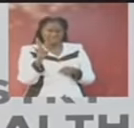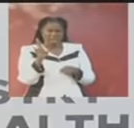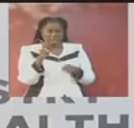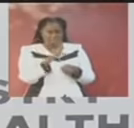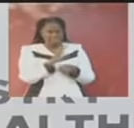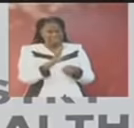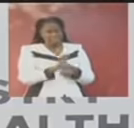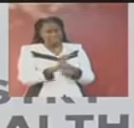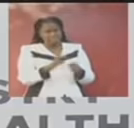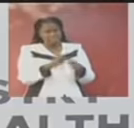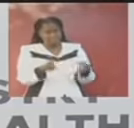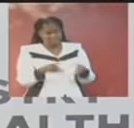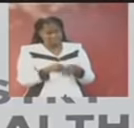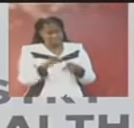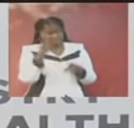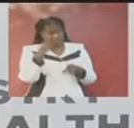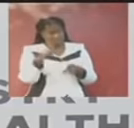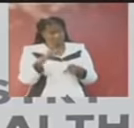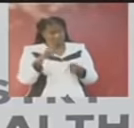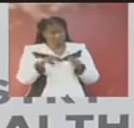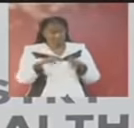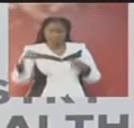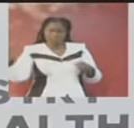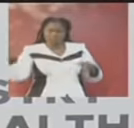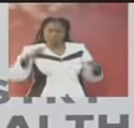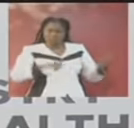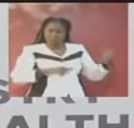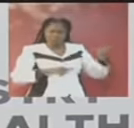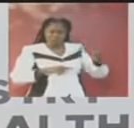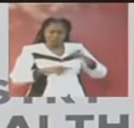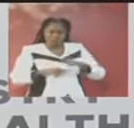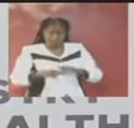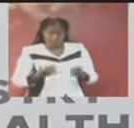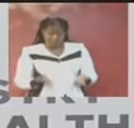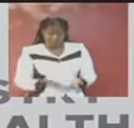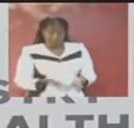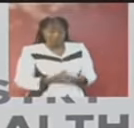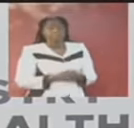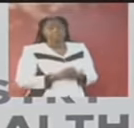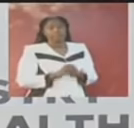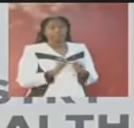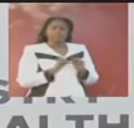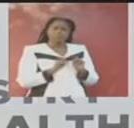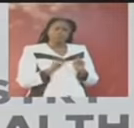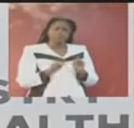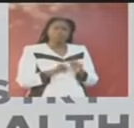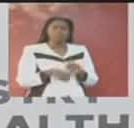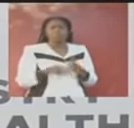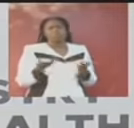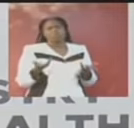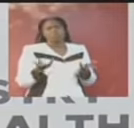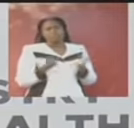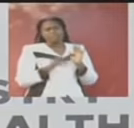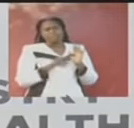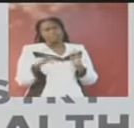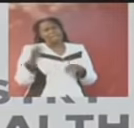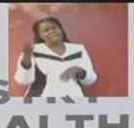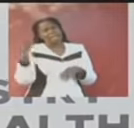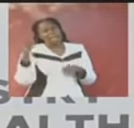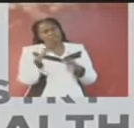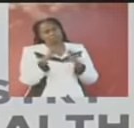repatriated nationals within a 7 to 10 day period. In fact, the last grouping of repatriated